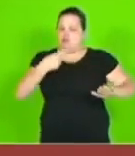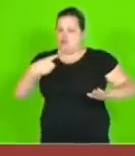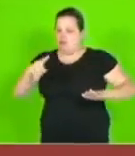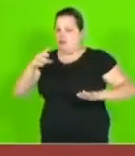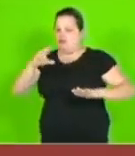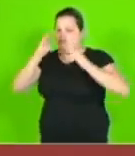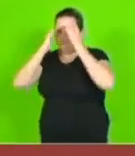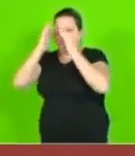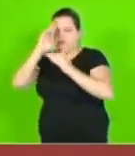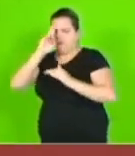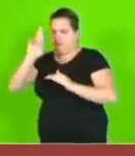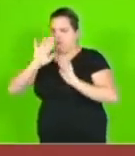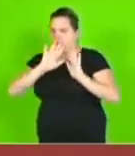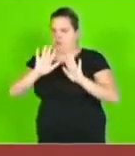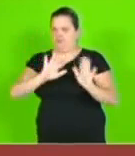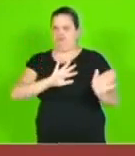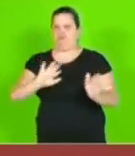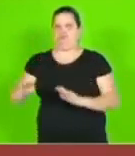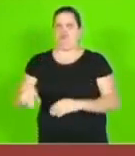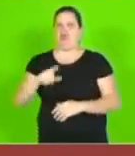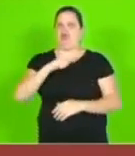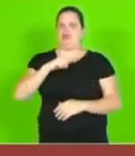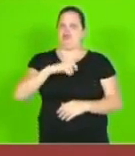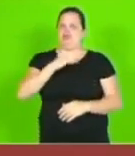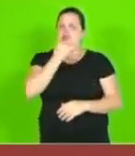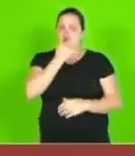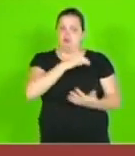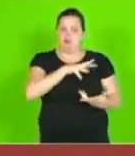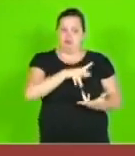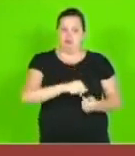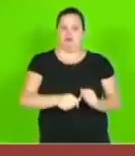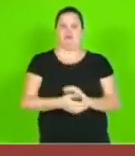People are not willing to let go of these things of the world.